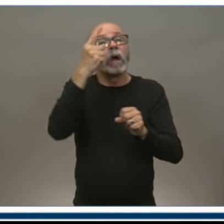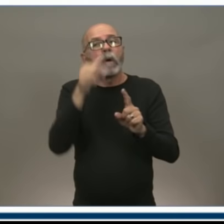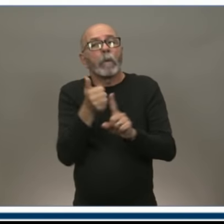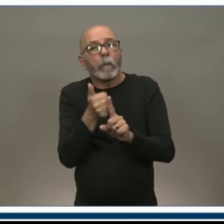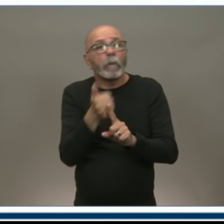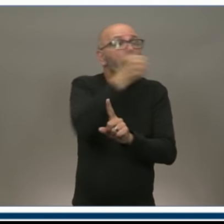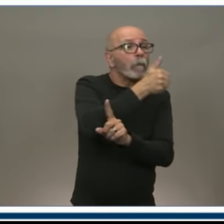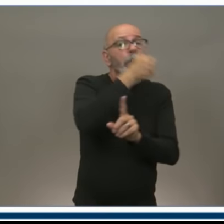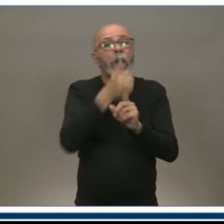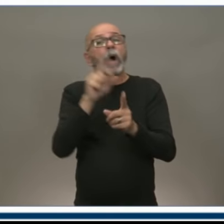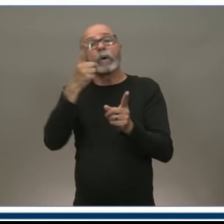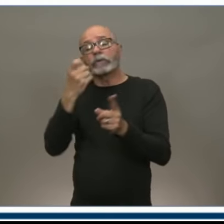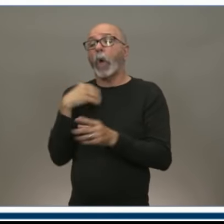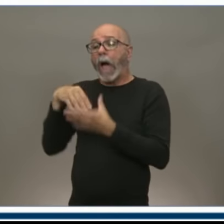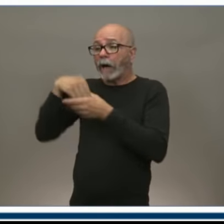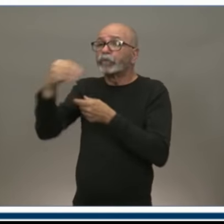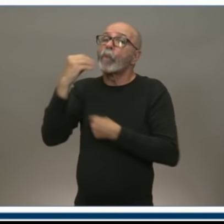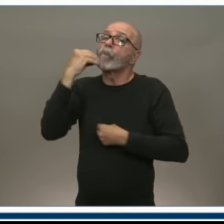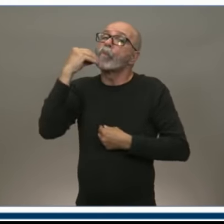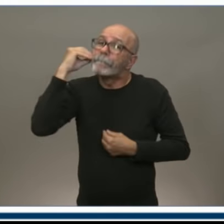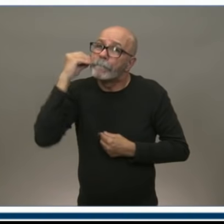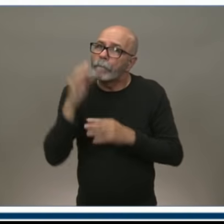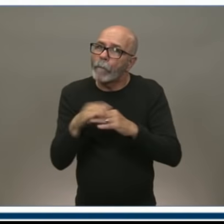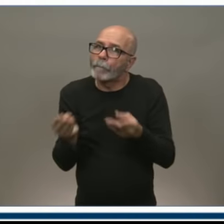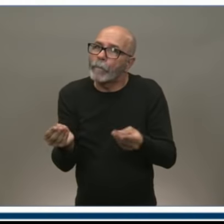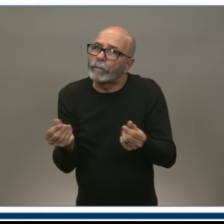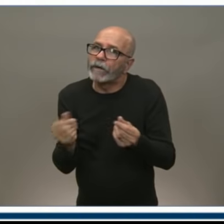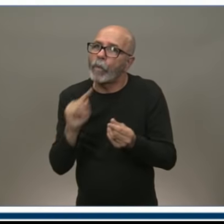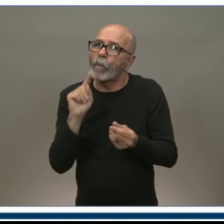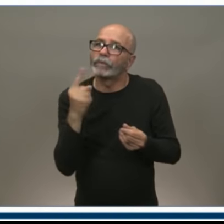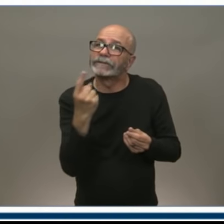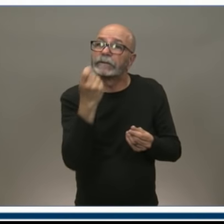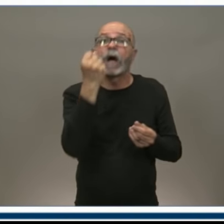their home or their property within their household bubble.